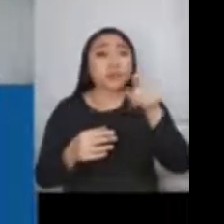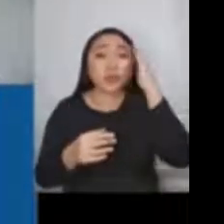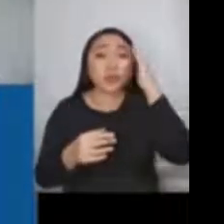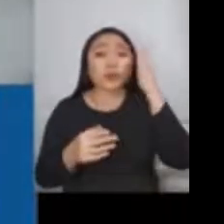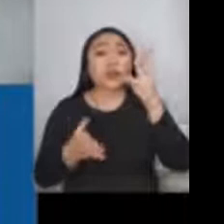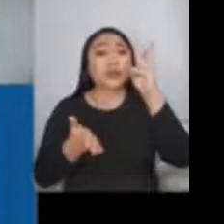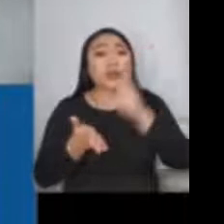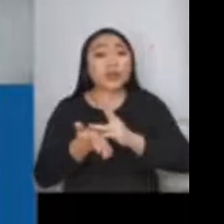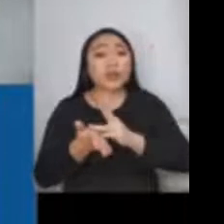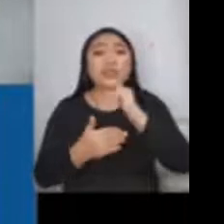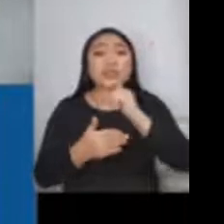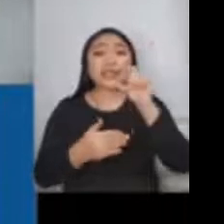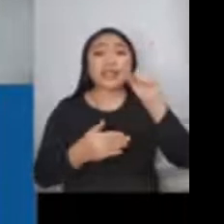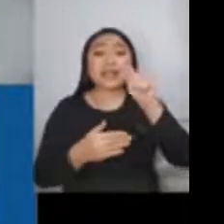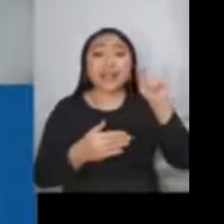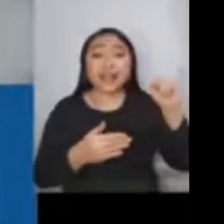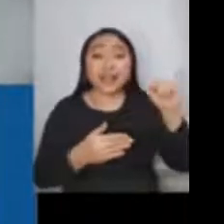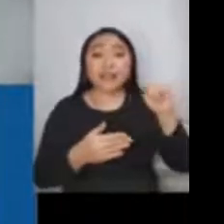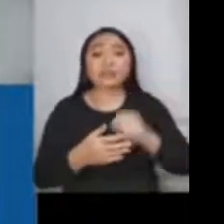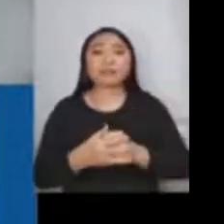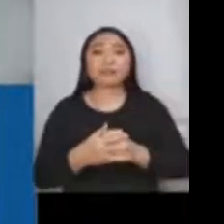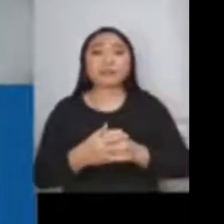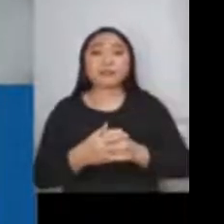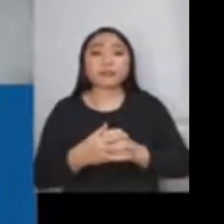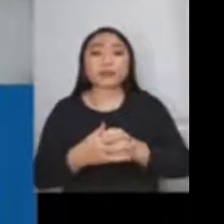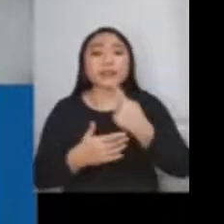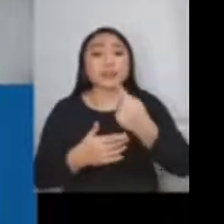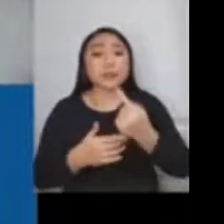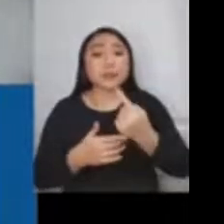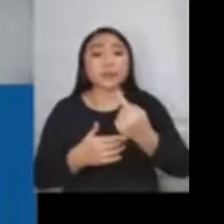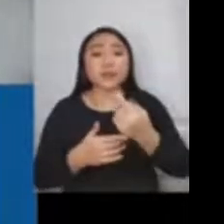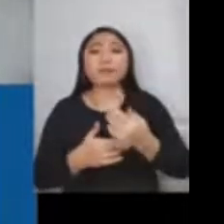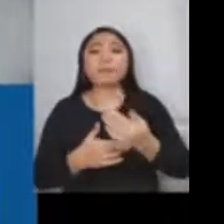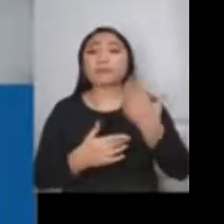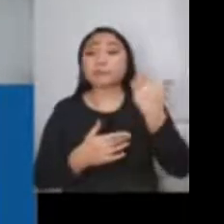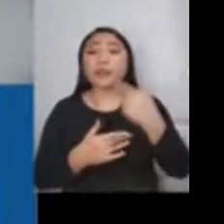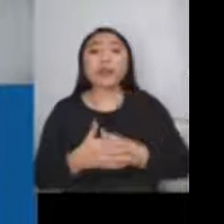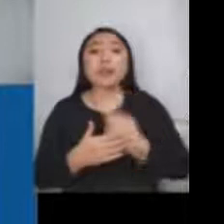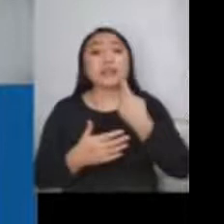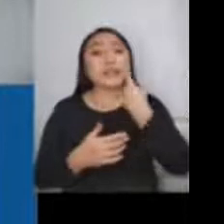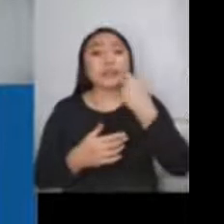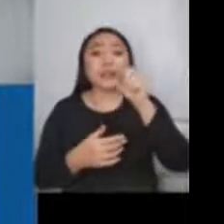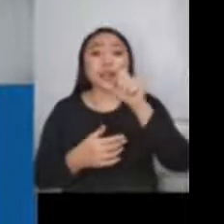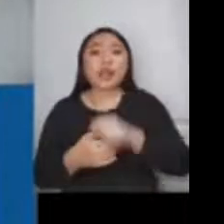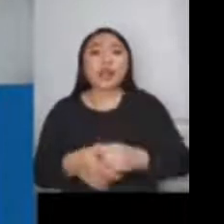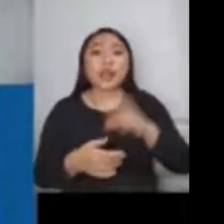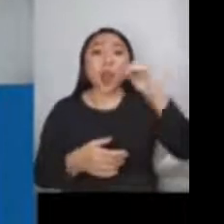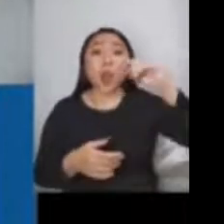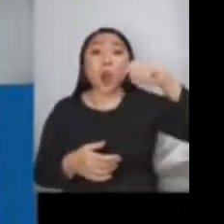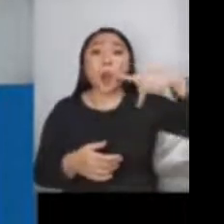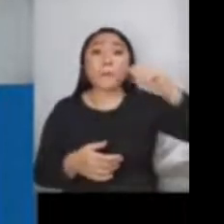location of the material is STII. As I mentioned a while back, the SciNet or the